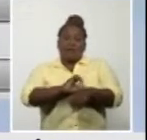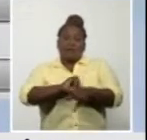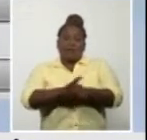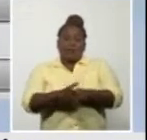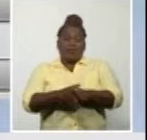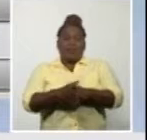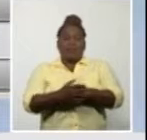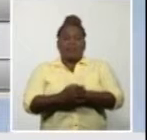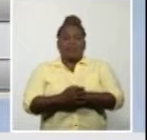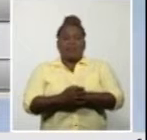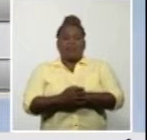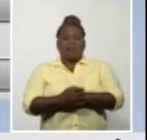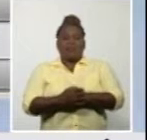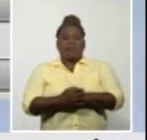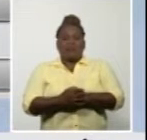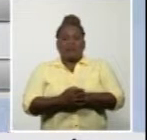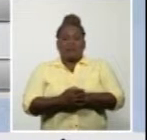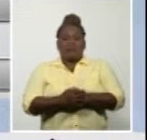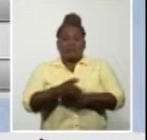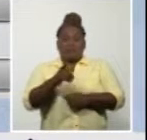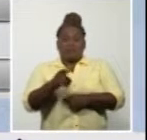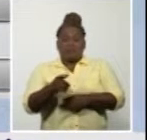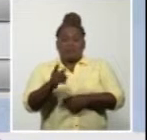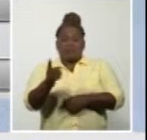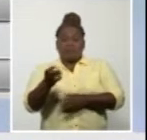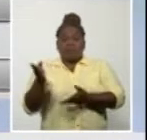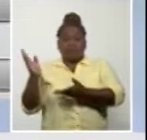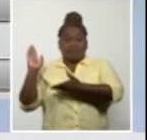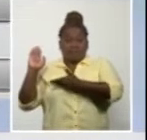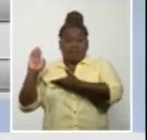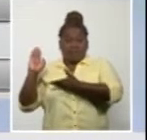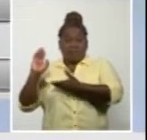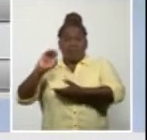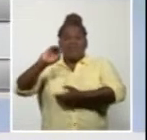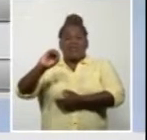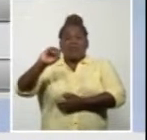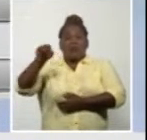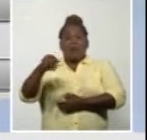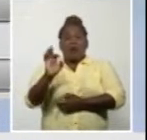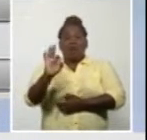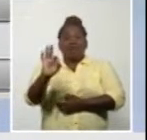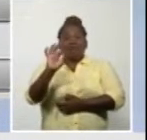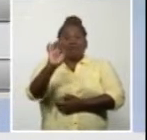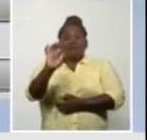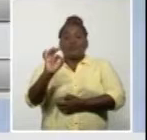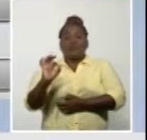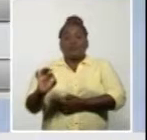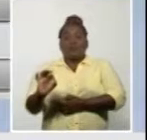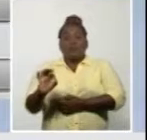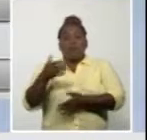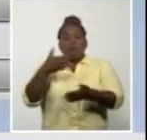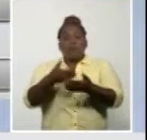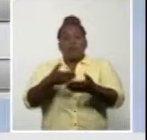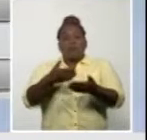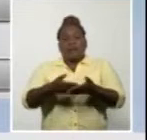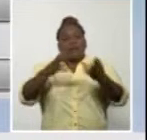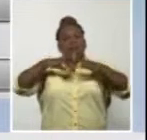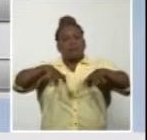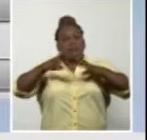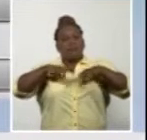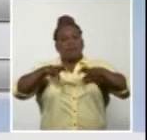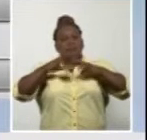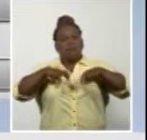As a result of analysis of these samples, 11 people were confirmed yesterday with the virus and therefore with the